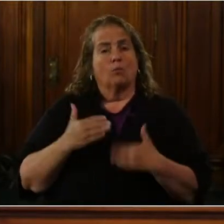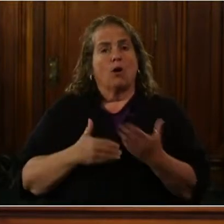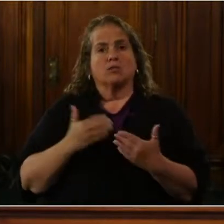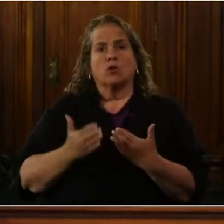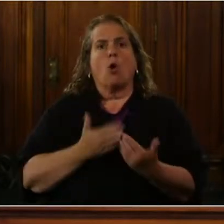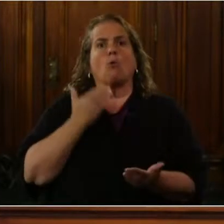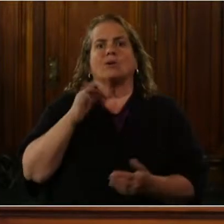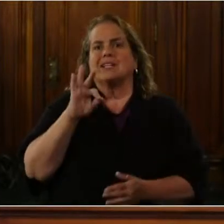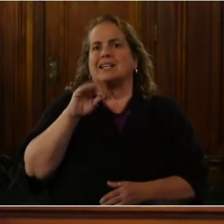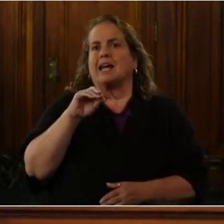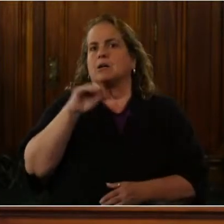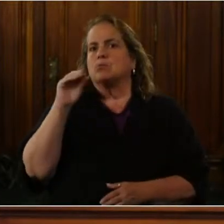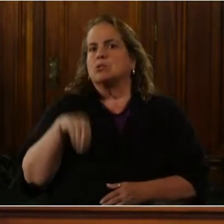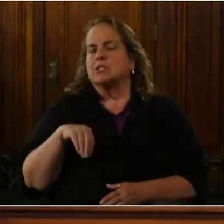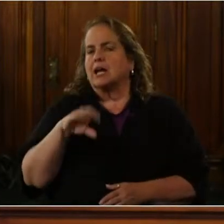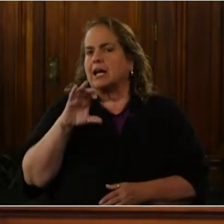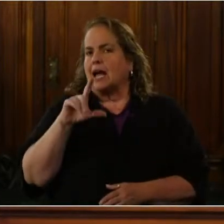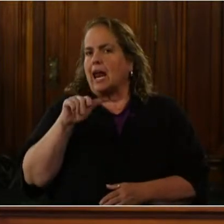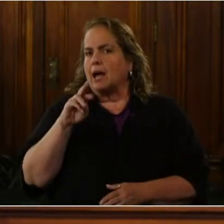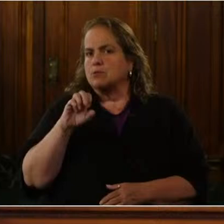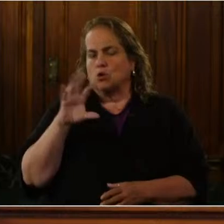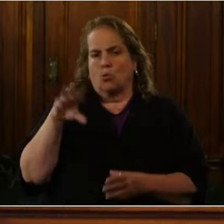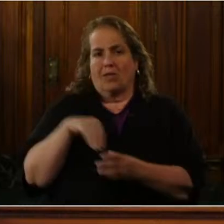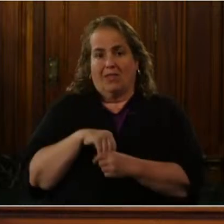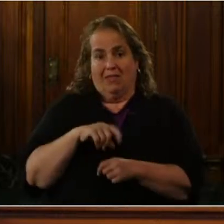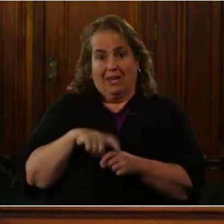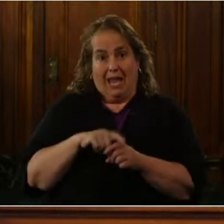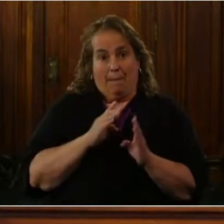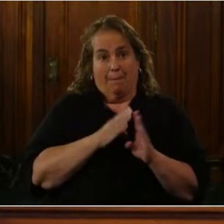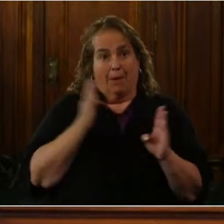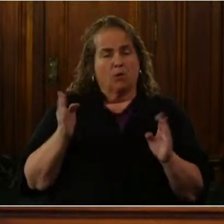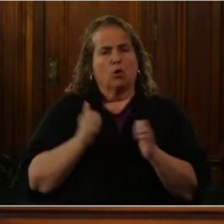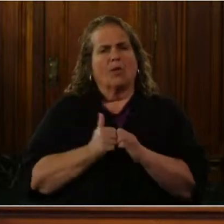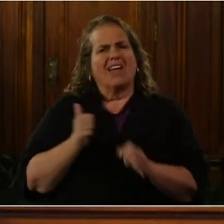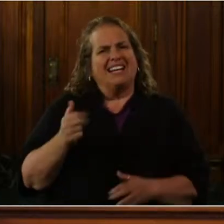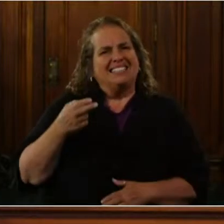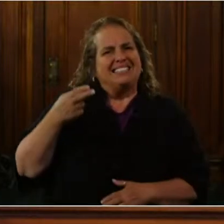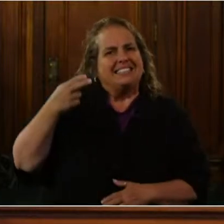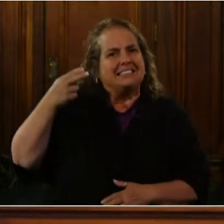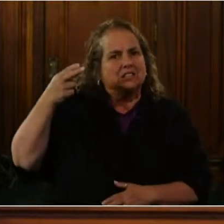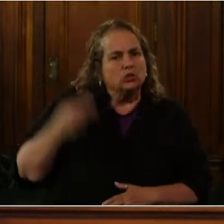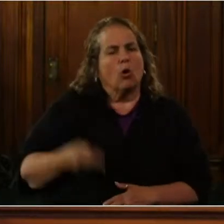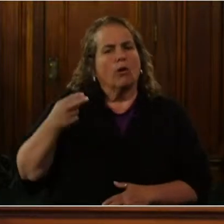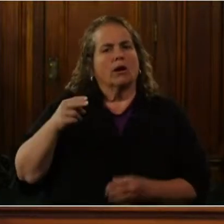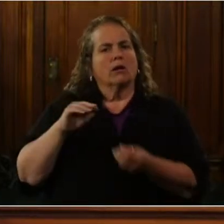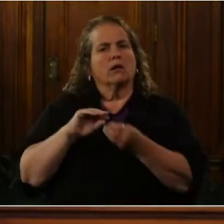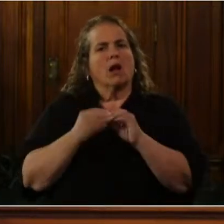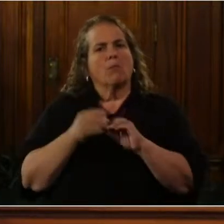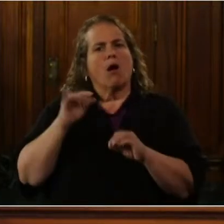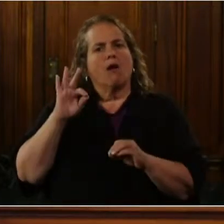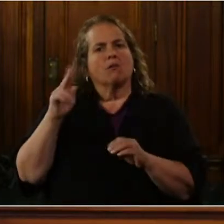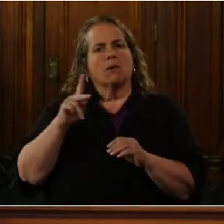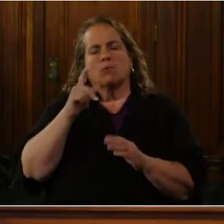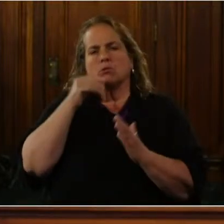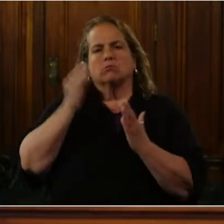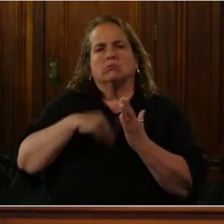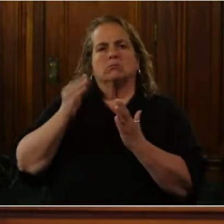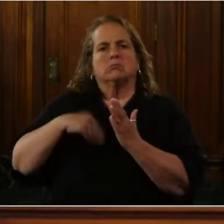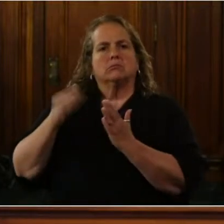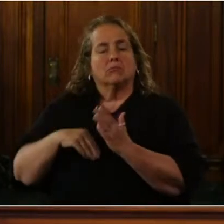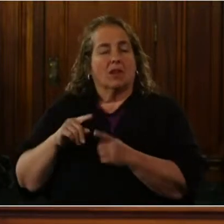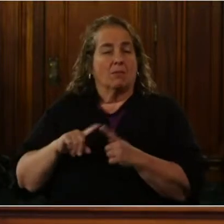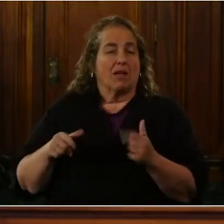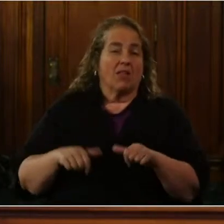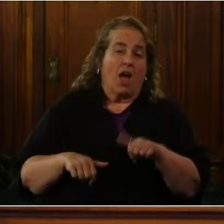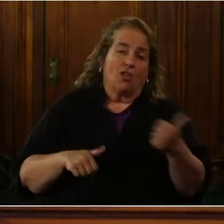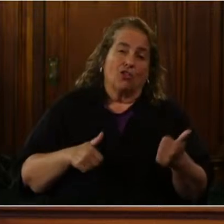of claims within the time period we're in, with a historic number being filed. But that other 10%, they're struggling